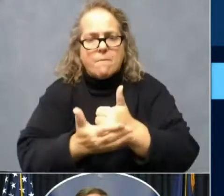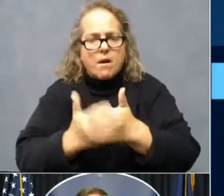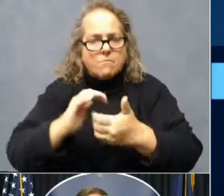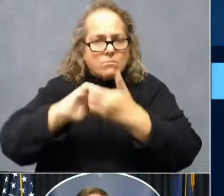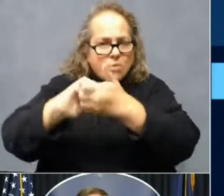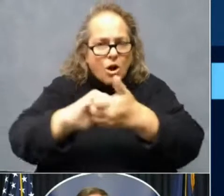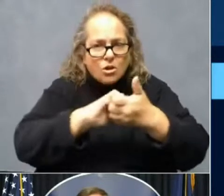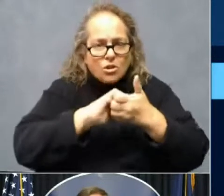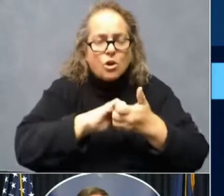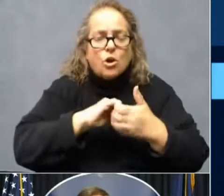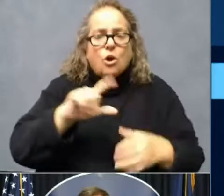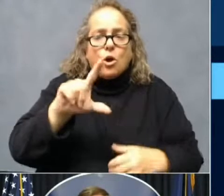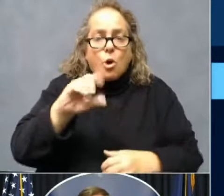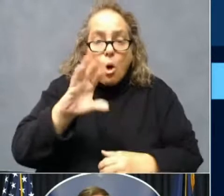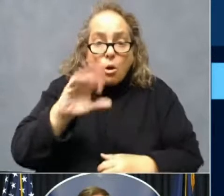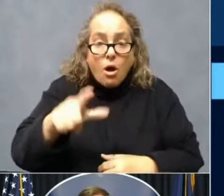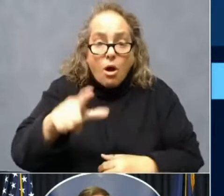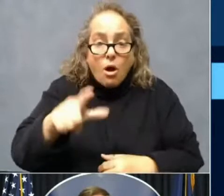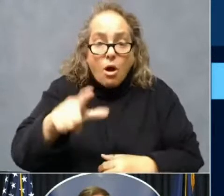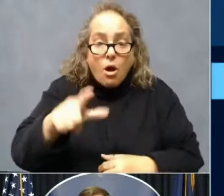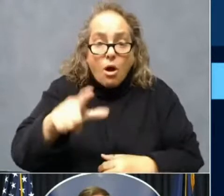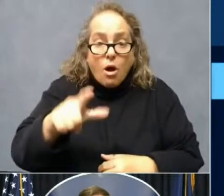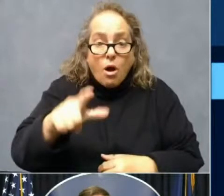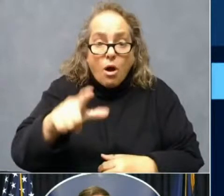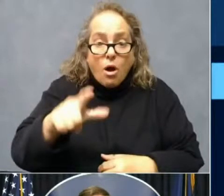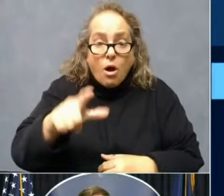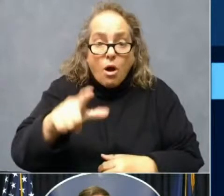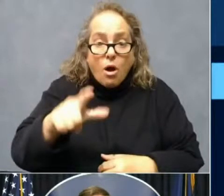Tested in the heat or the snow.